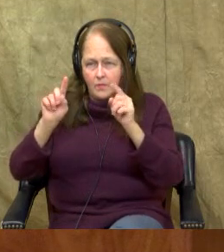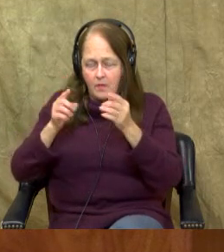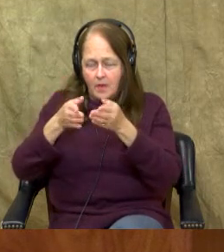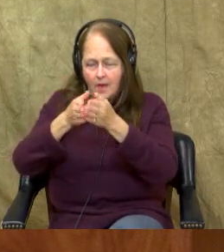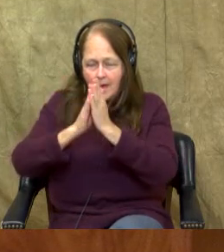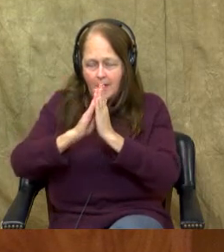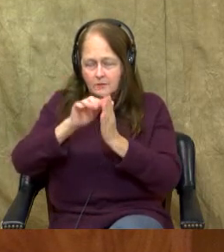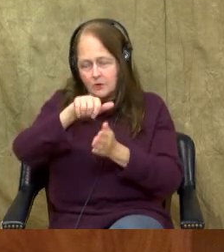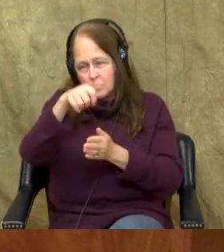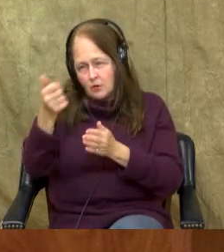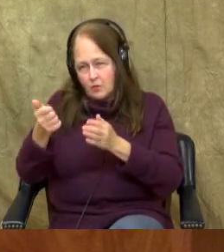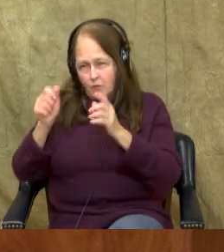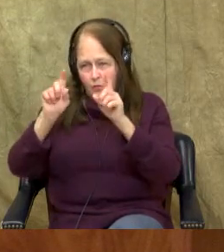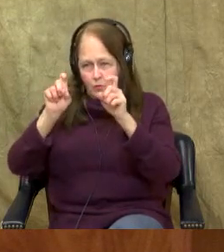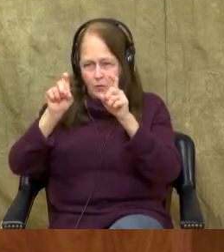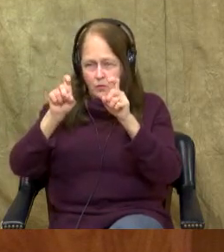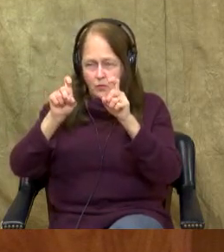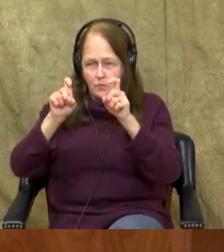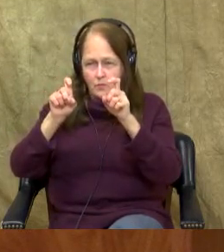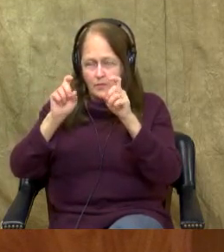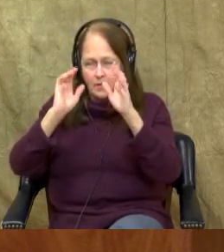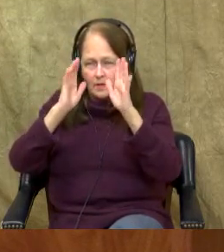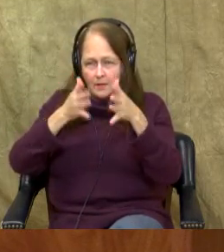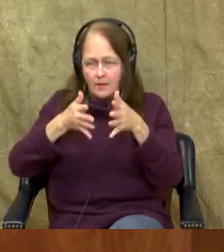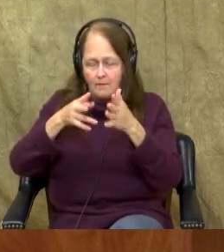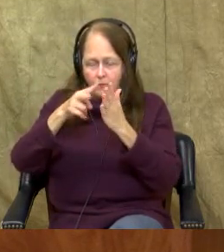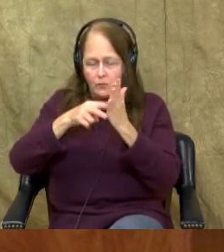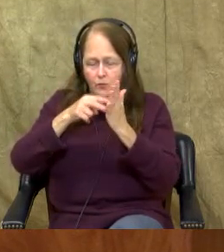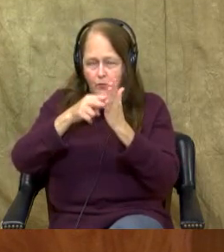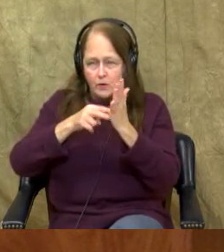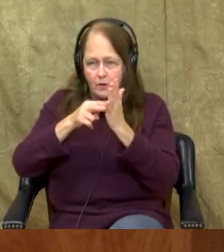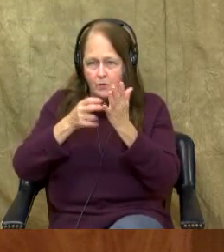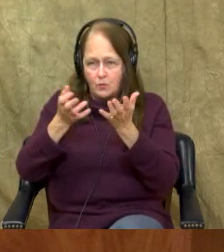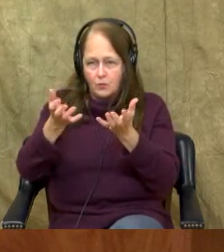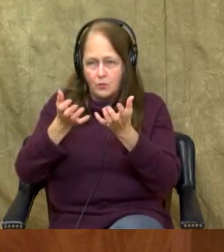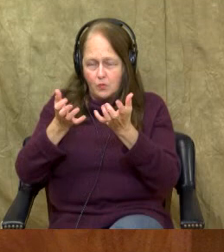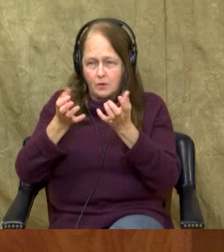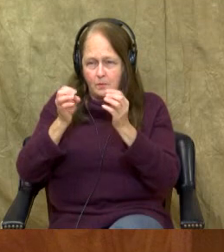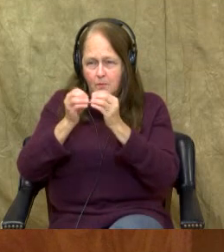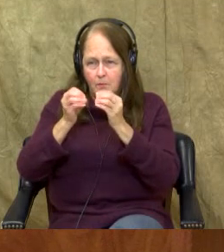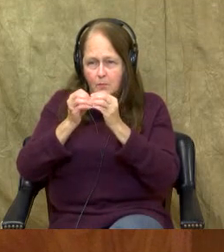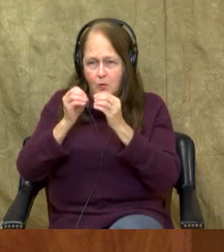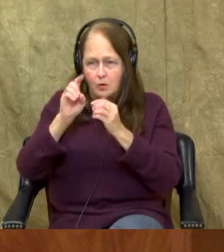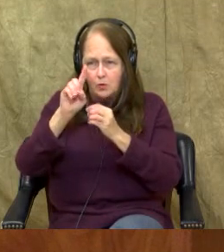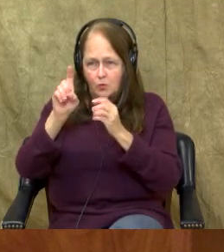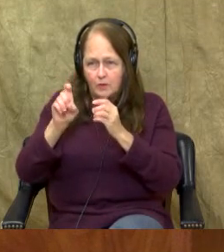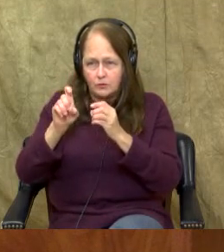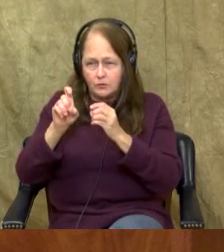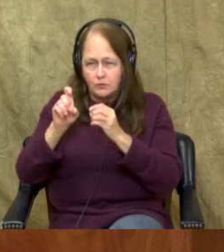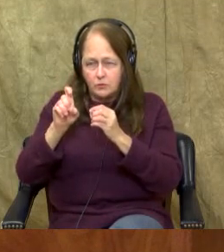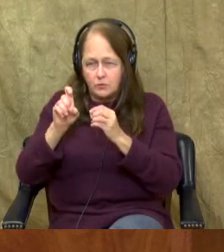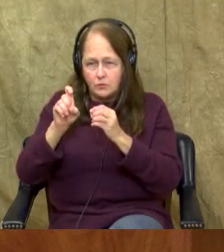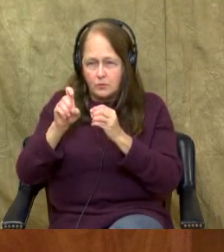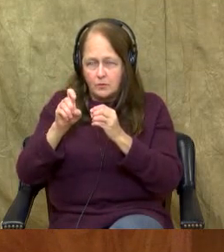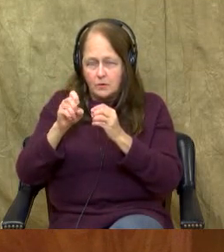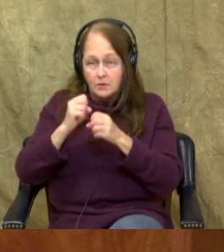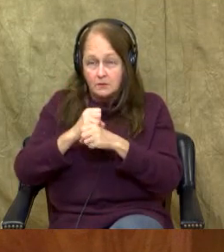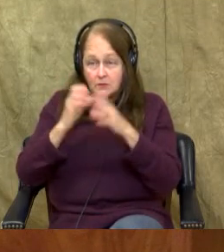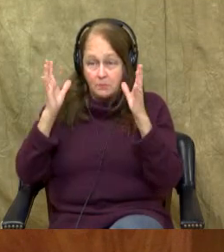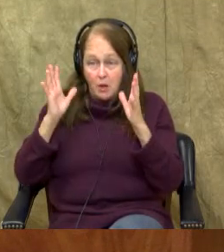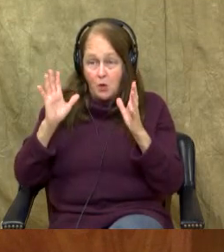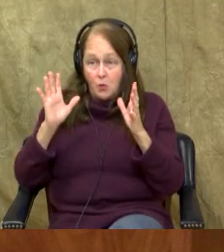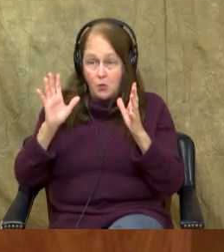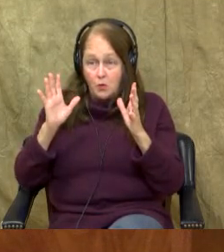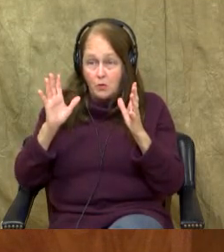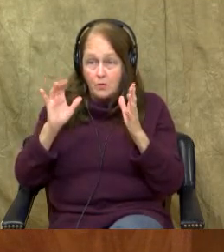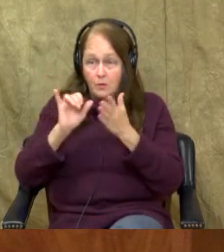question. But this leaves the reader to want to ask more questions. Does it explode? Where